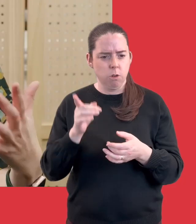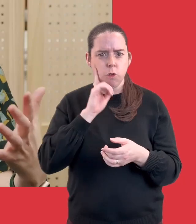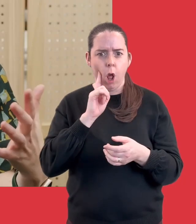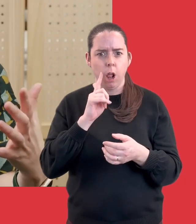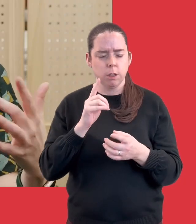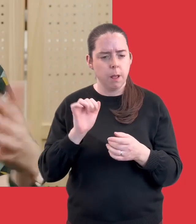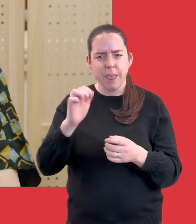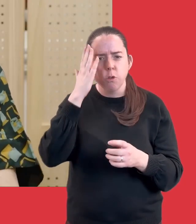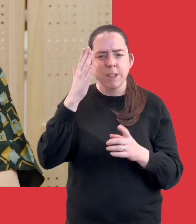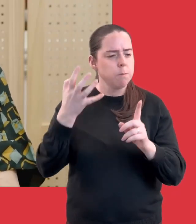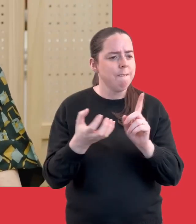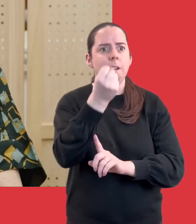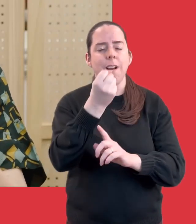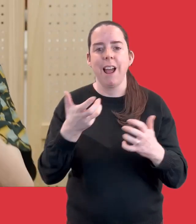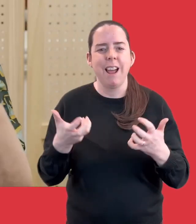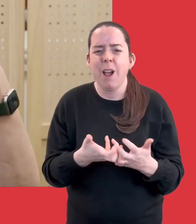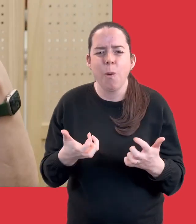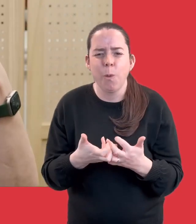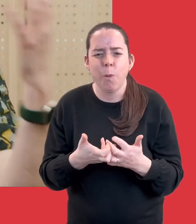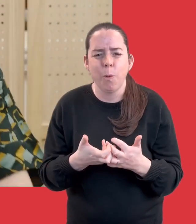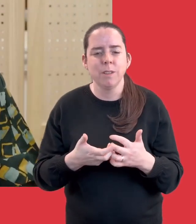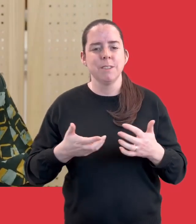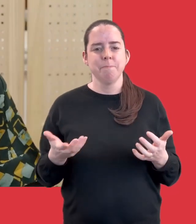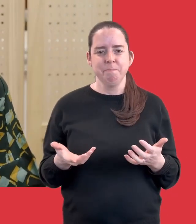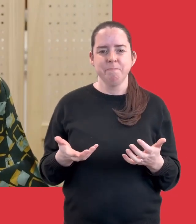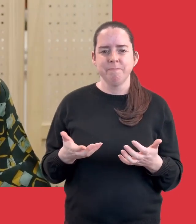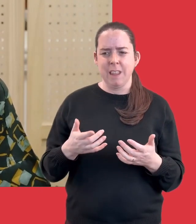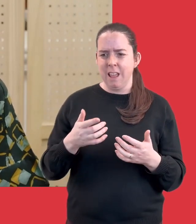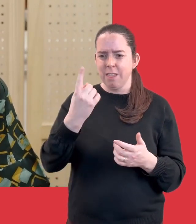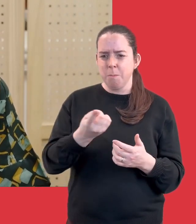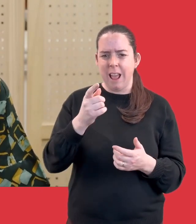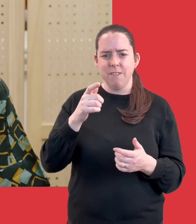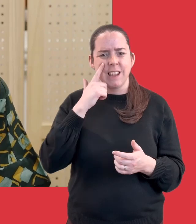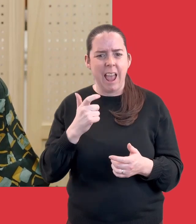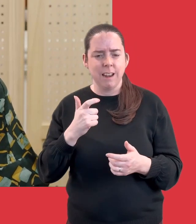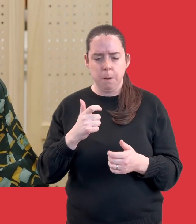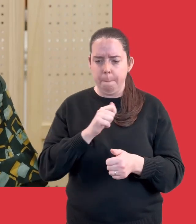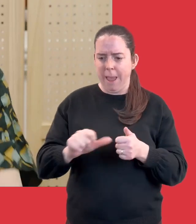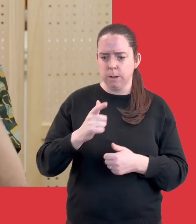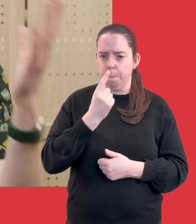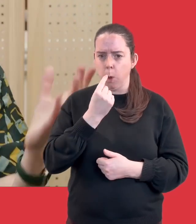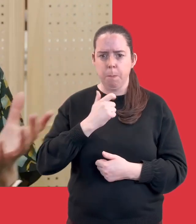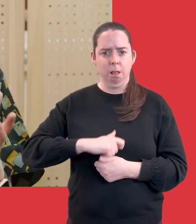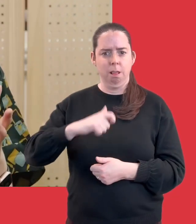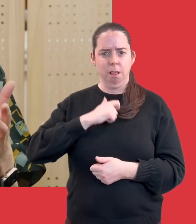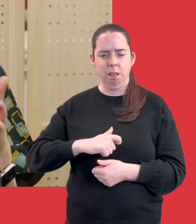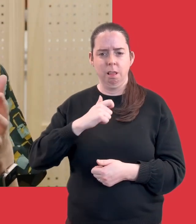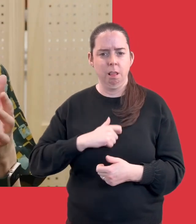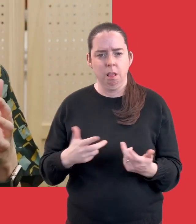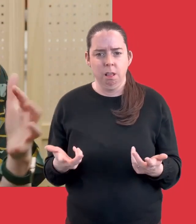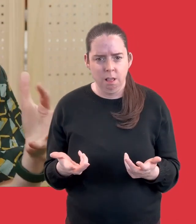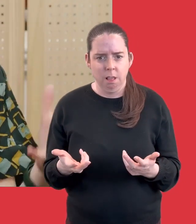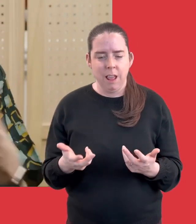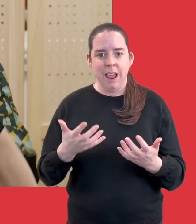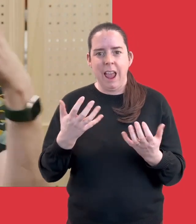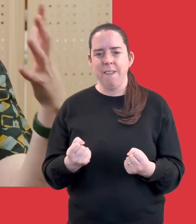how should girls be able to fulfill their dreams and be the best versions of themselves that they can